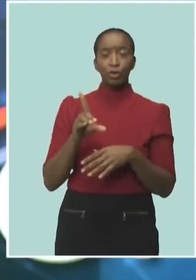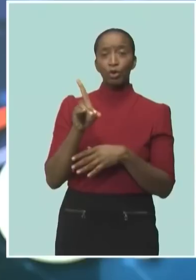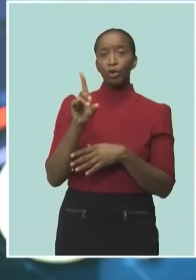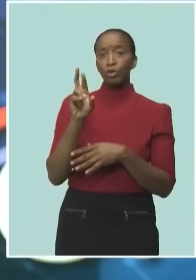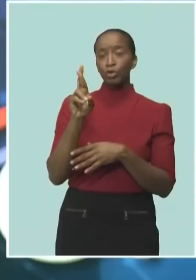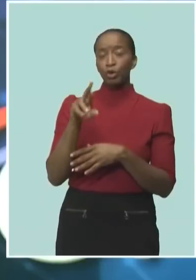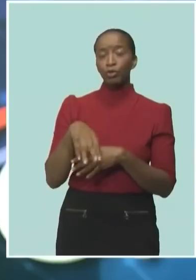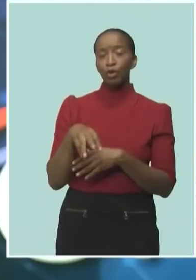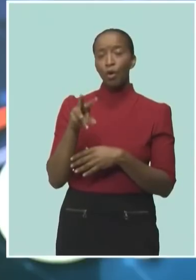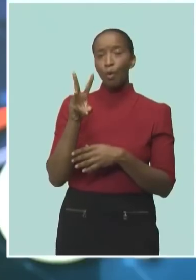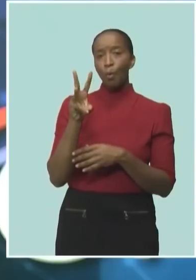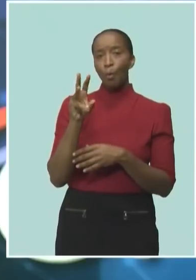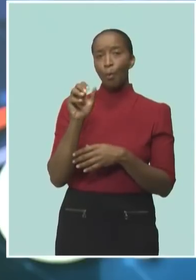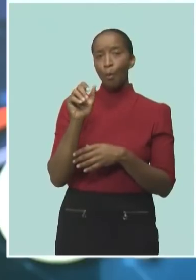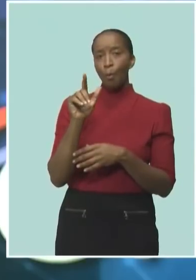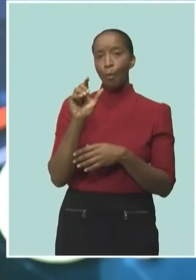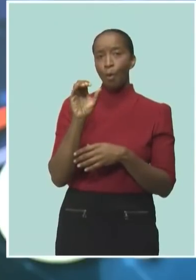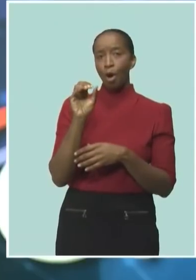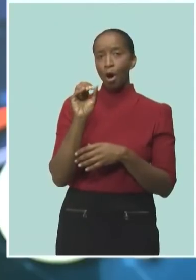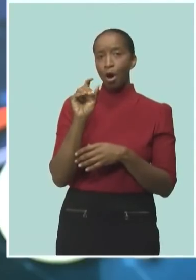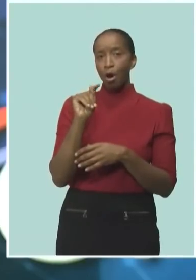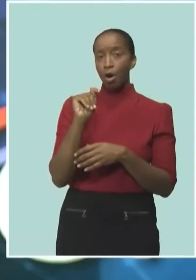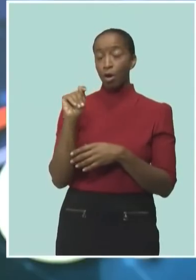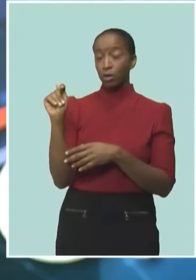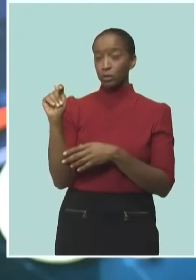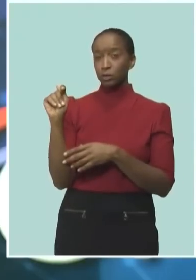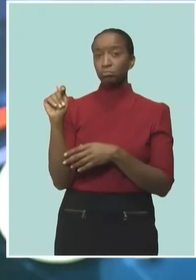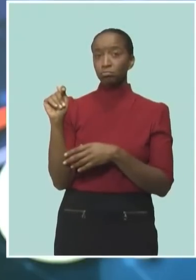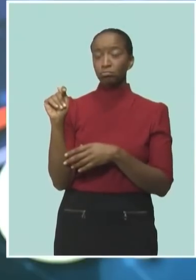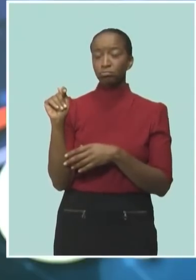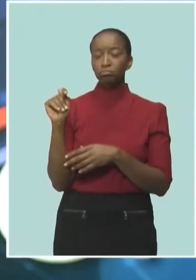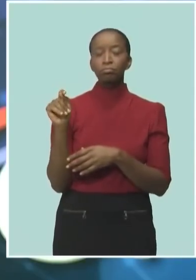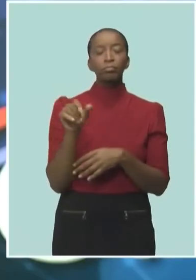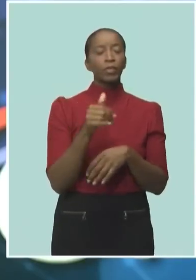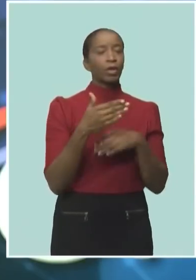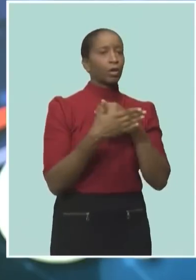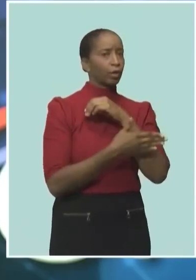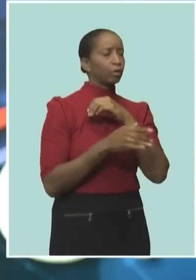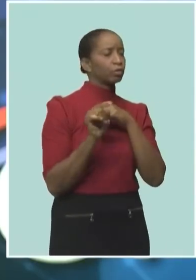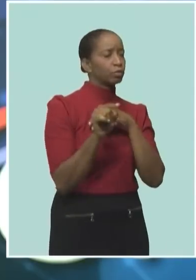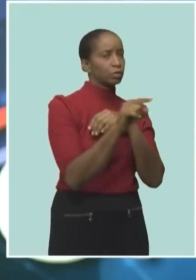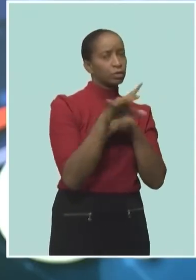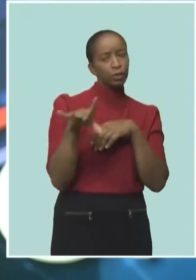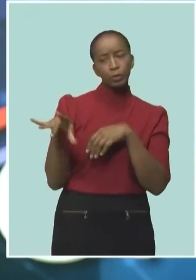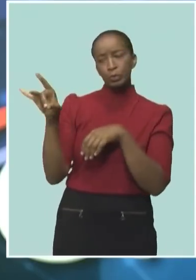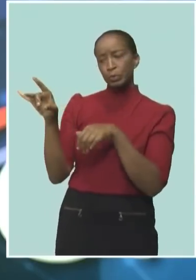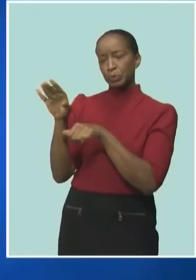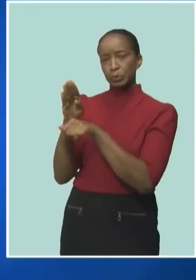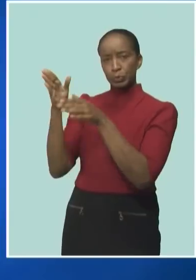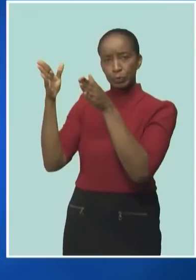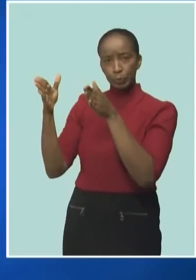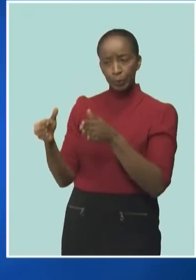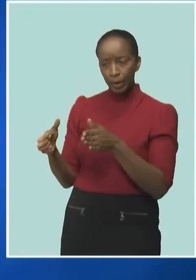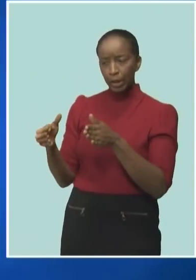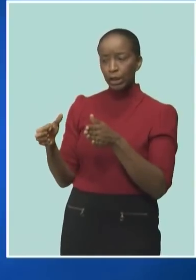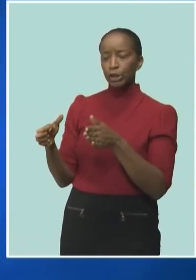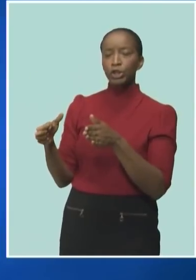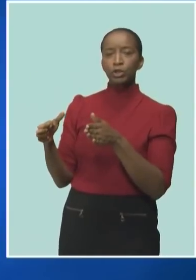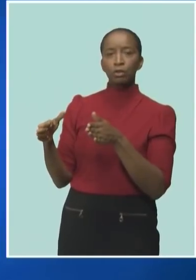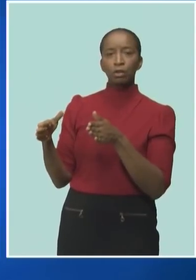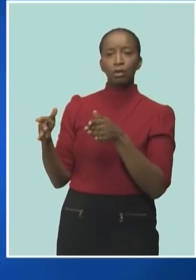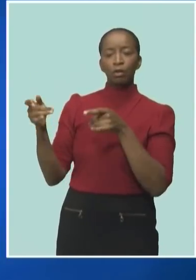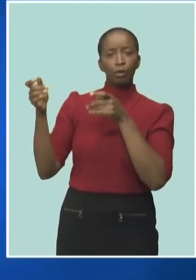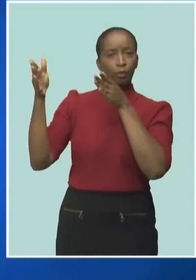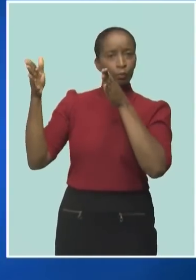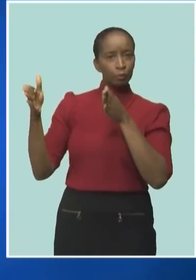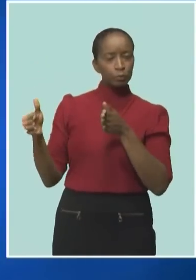as chair indicates the high regard the member countries have for the island. We, the Executive Board,